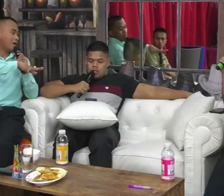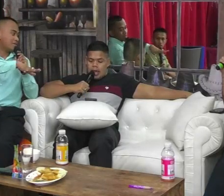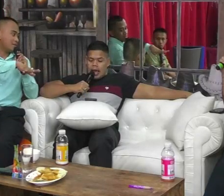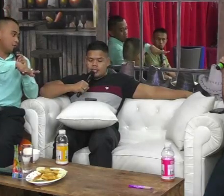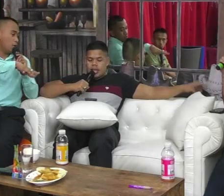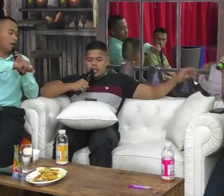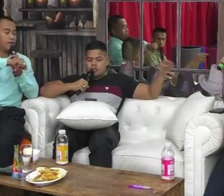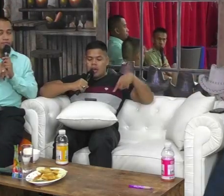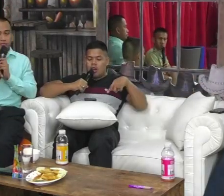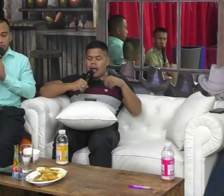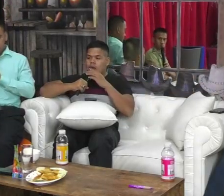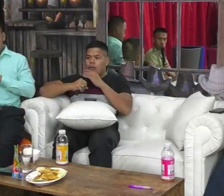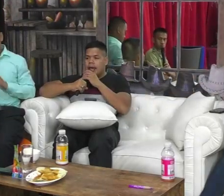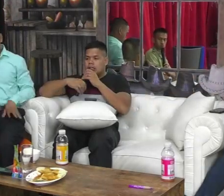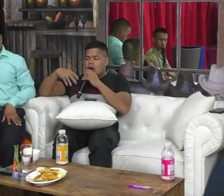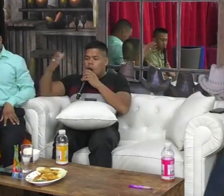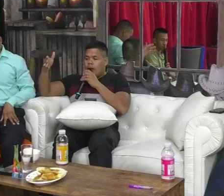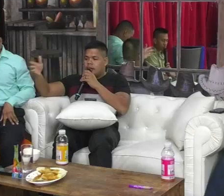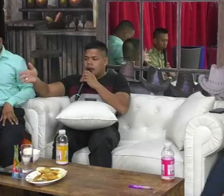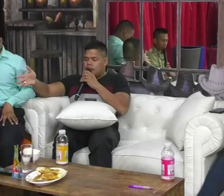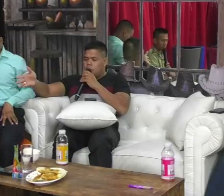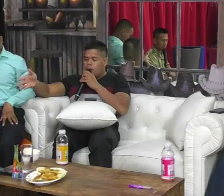iba't bakla. Yes. Pero anyways,